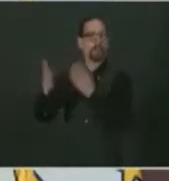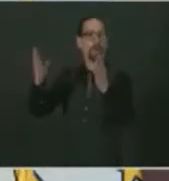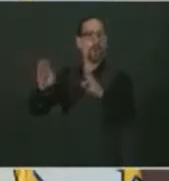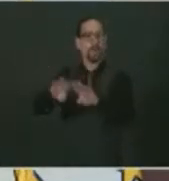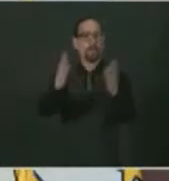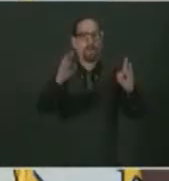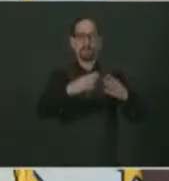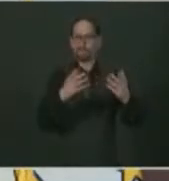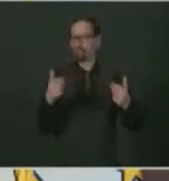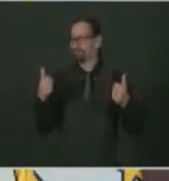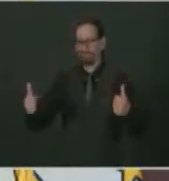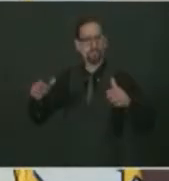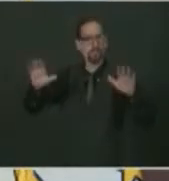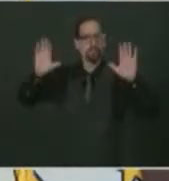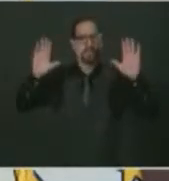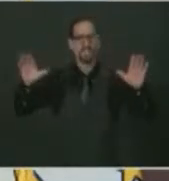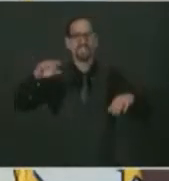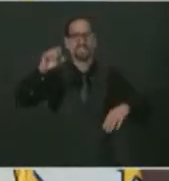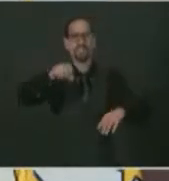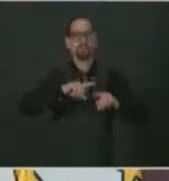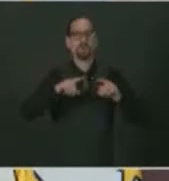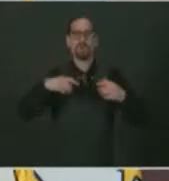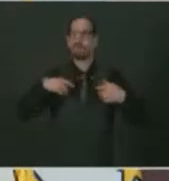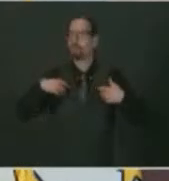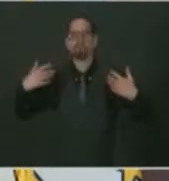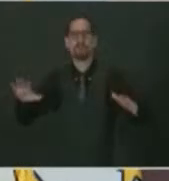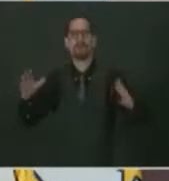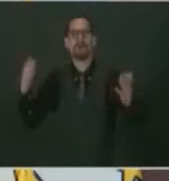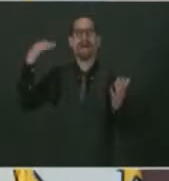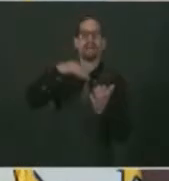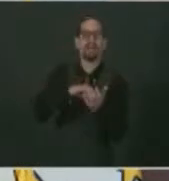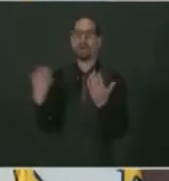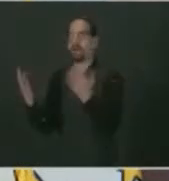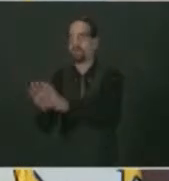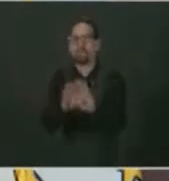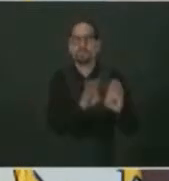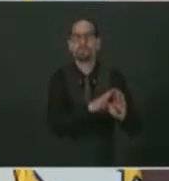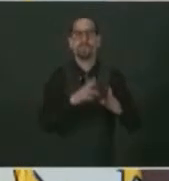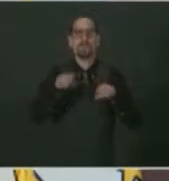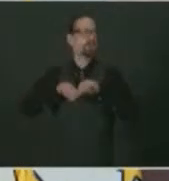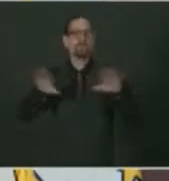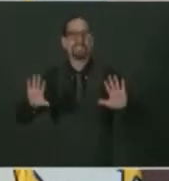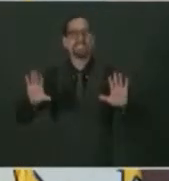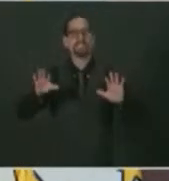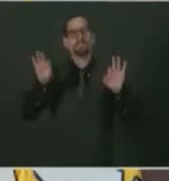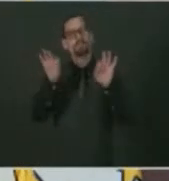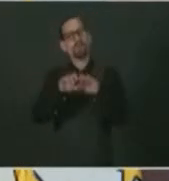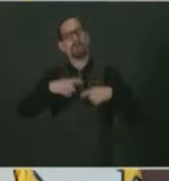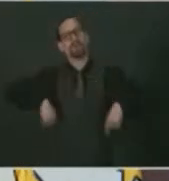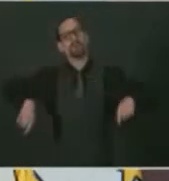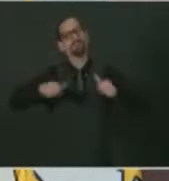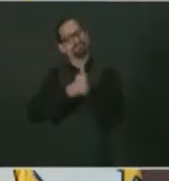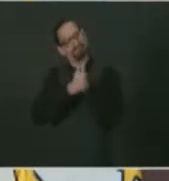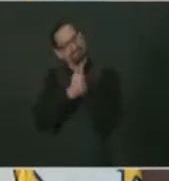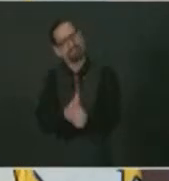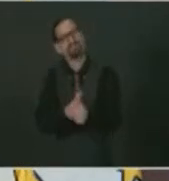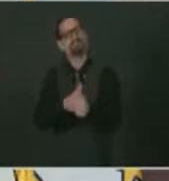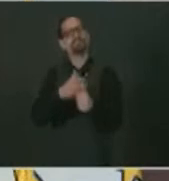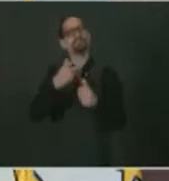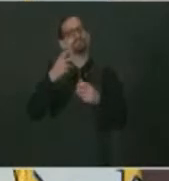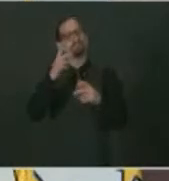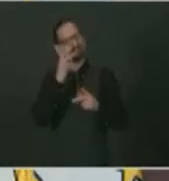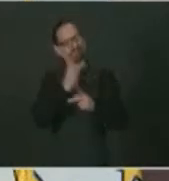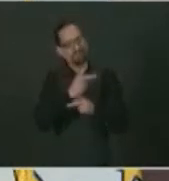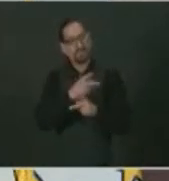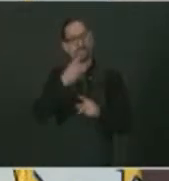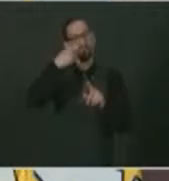goal and focus on having an incredible summer here in Rhode Island, the way we are looking forward to.